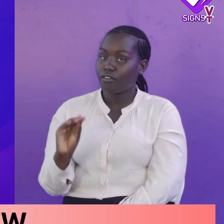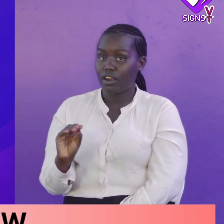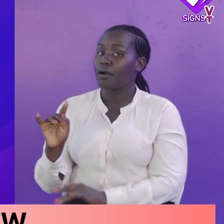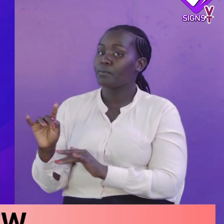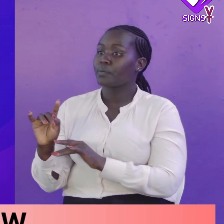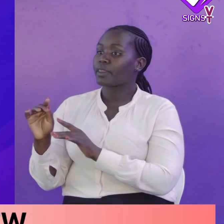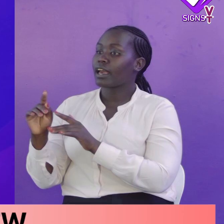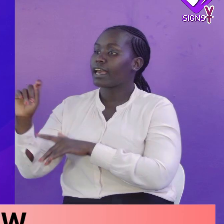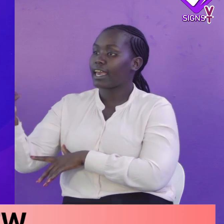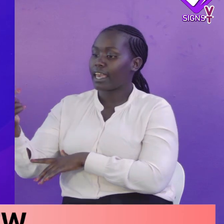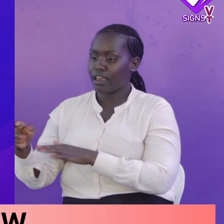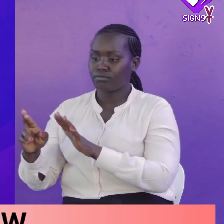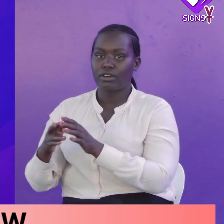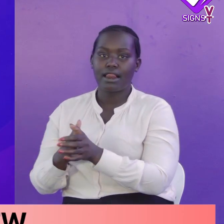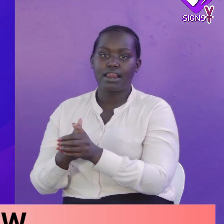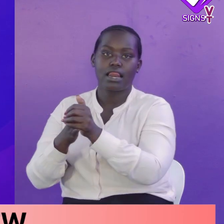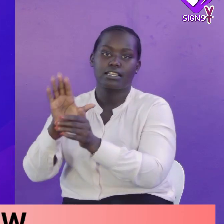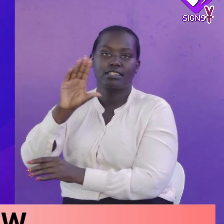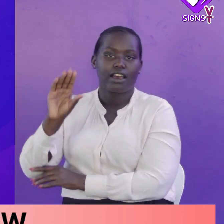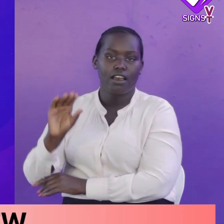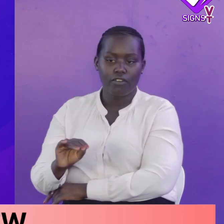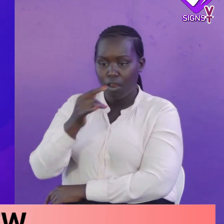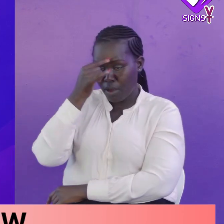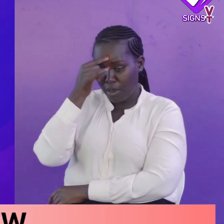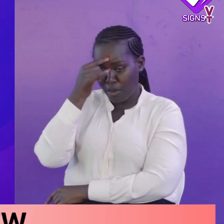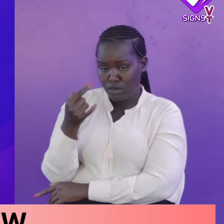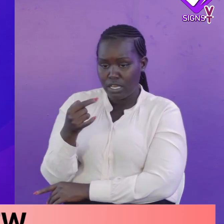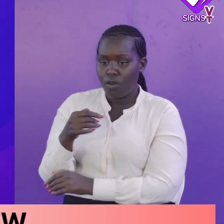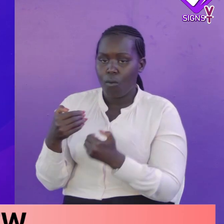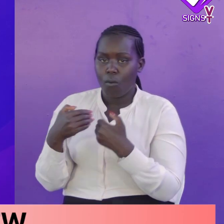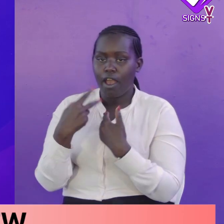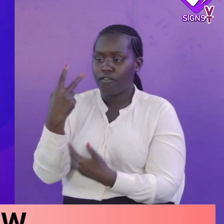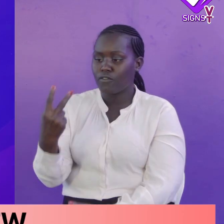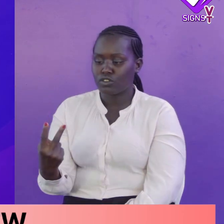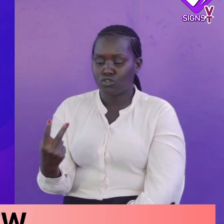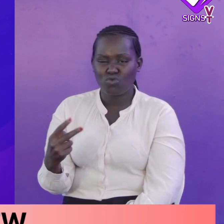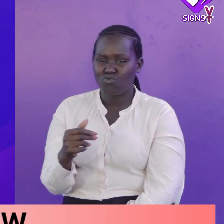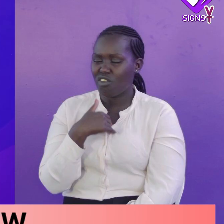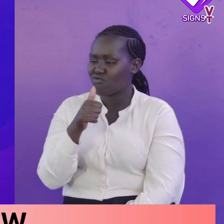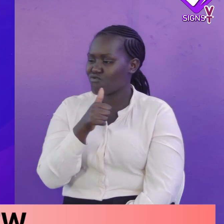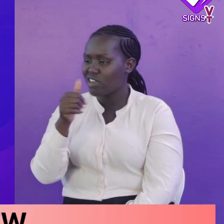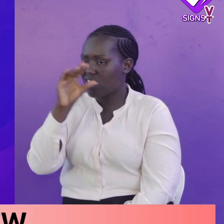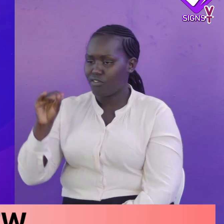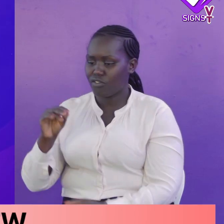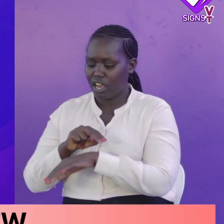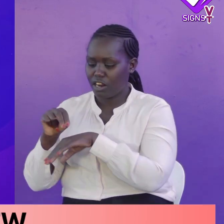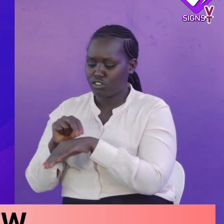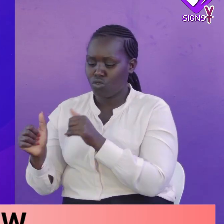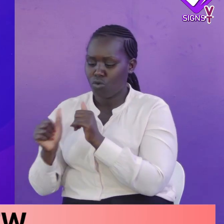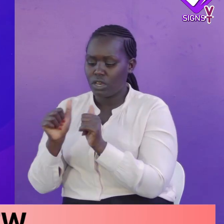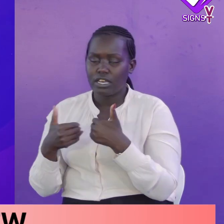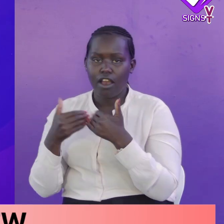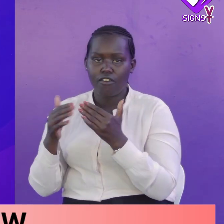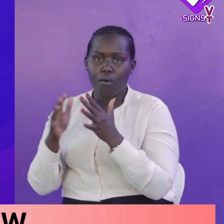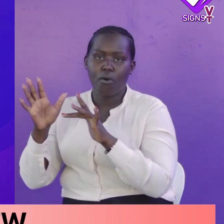rules Africa when it comes to athletics, because already we have 2. There's no other African nation that has more